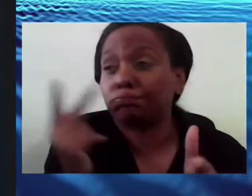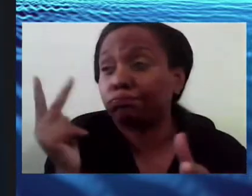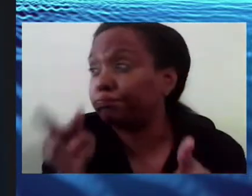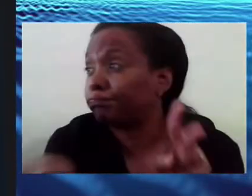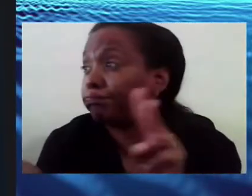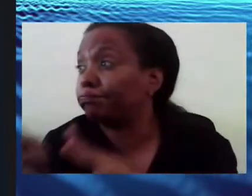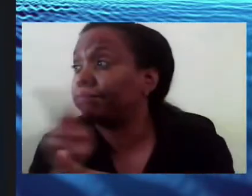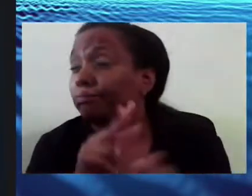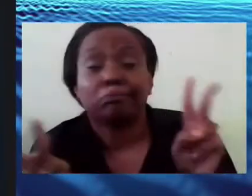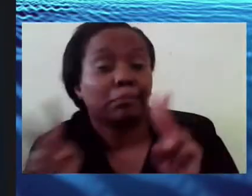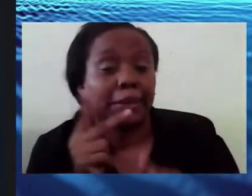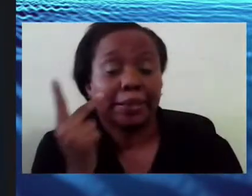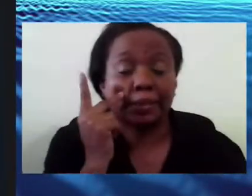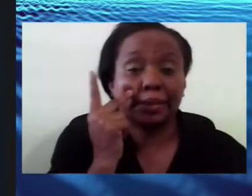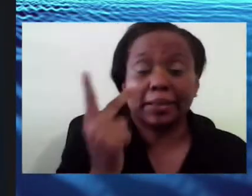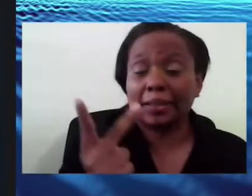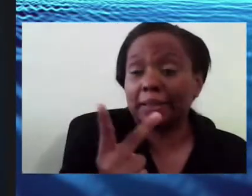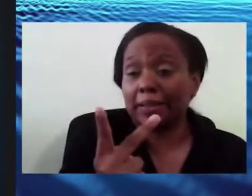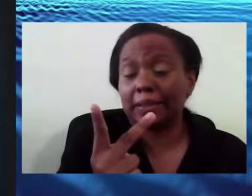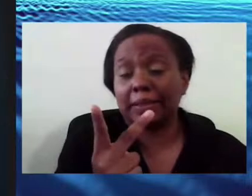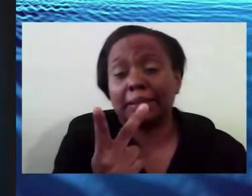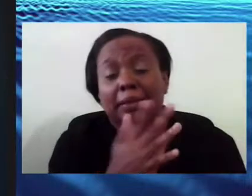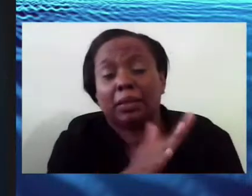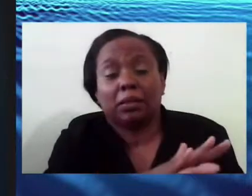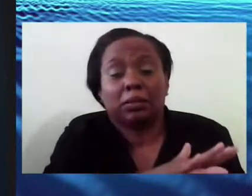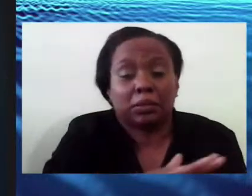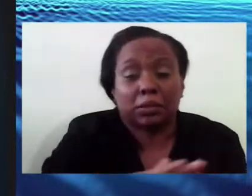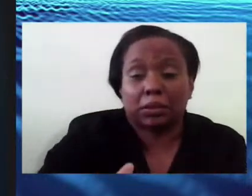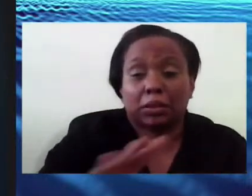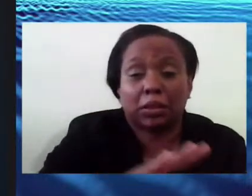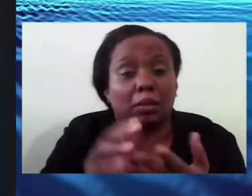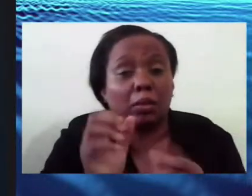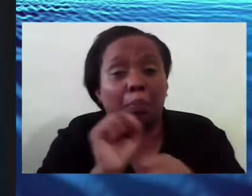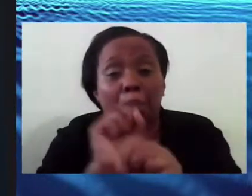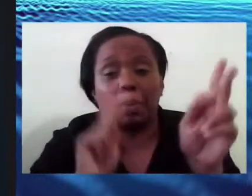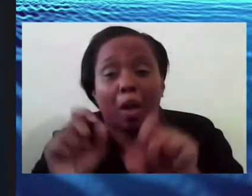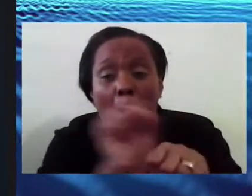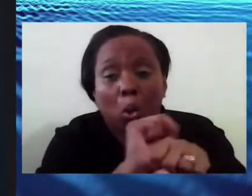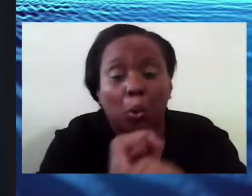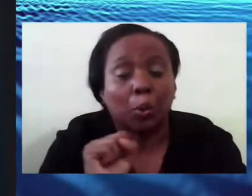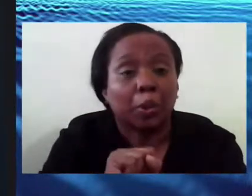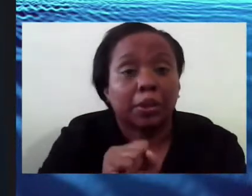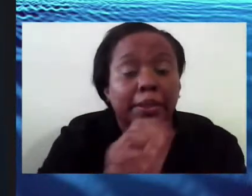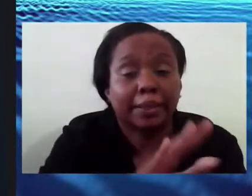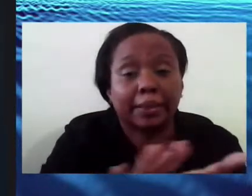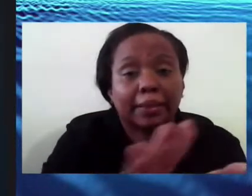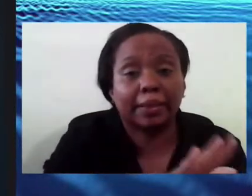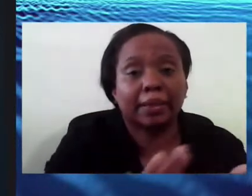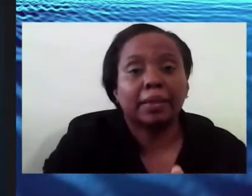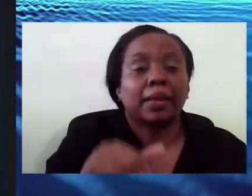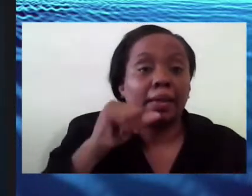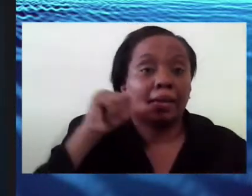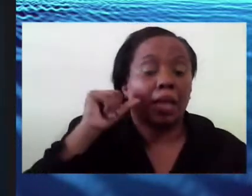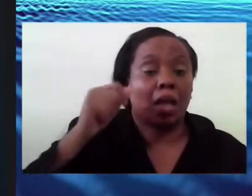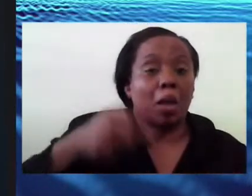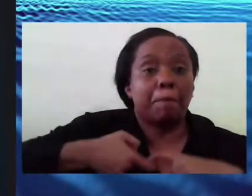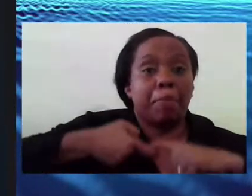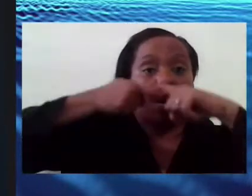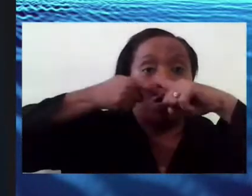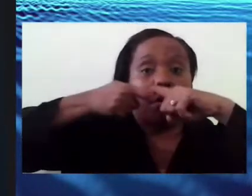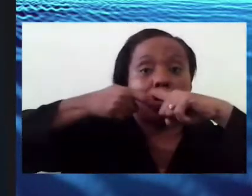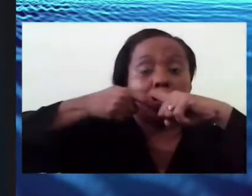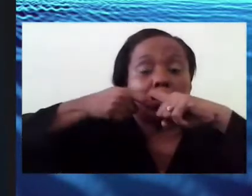full force over the last couple of days. That was paused yesterday as we took everybody off the highways and onto the